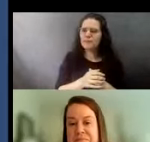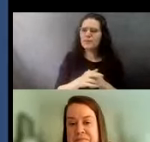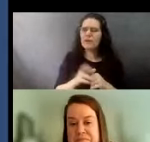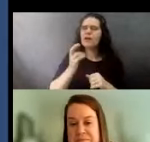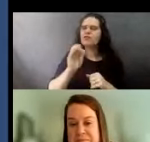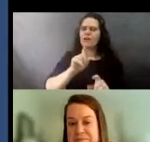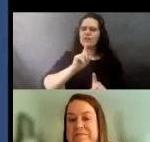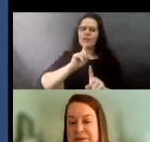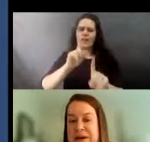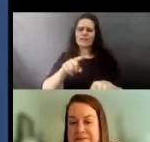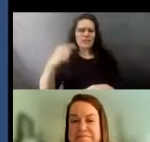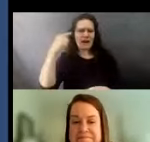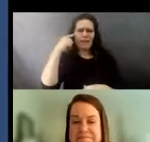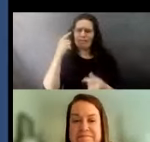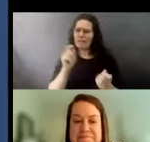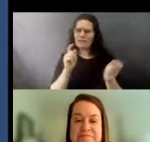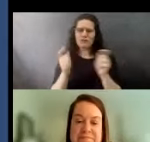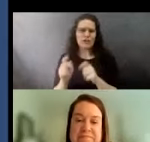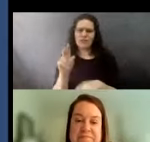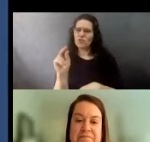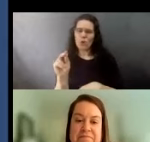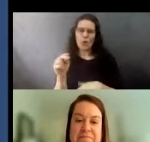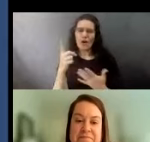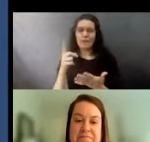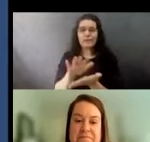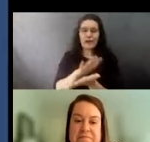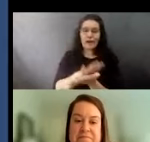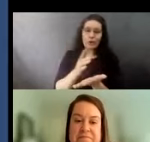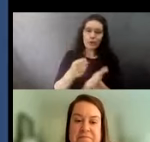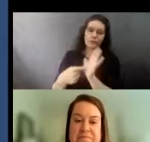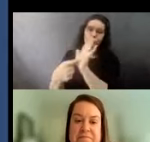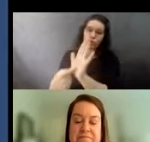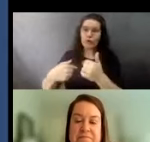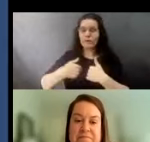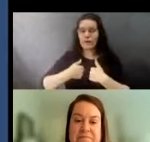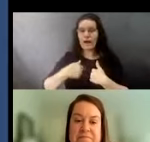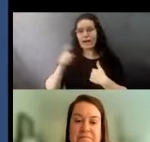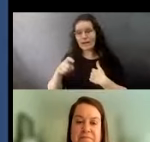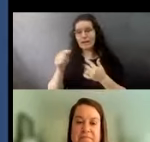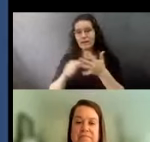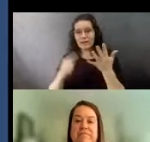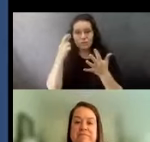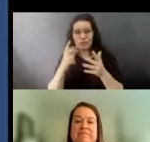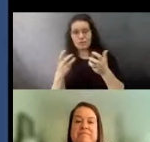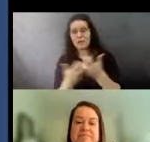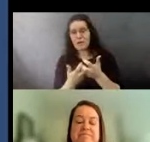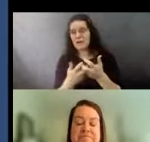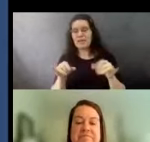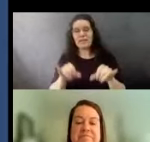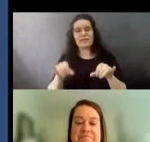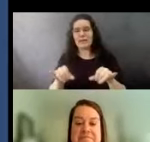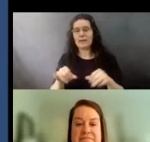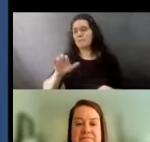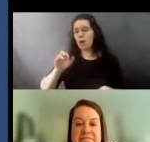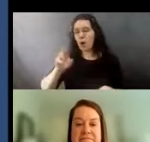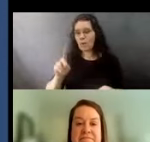but I don't think so. I mean, I think a lot of COVID-19 has been, let's take these traditional principles that we all kind